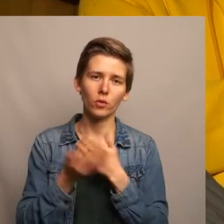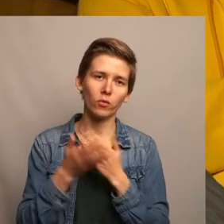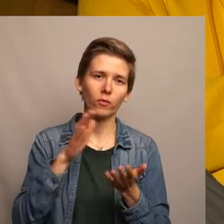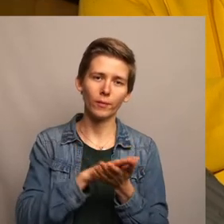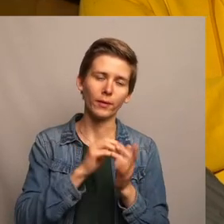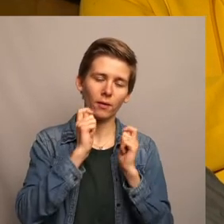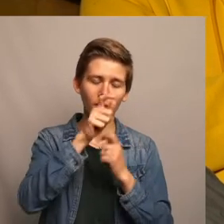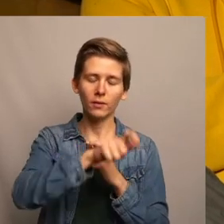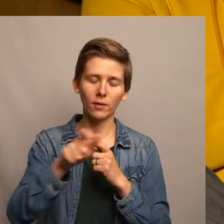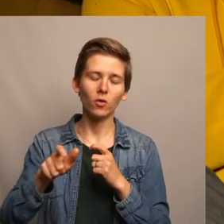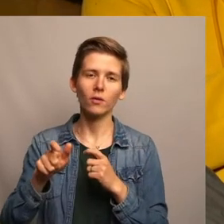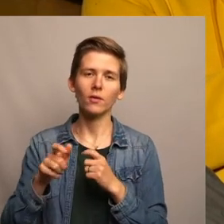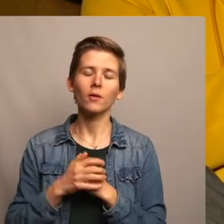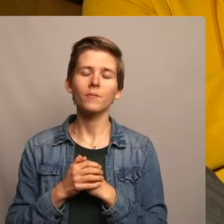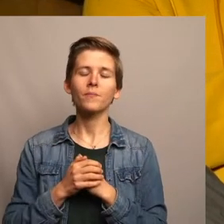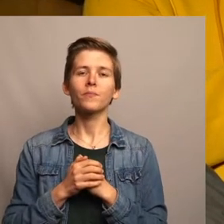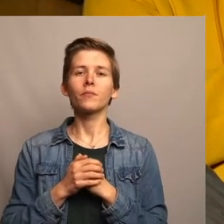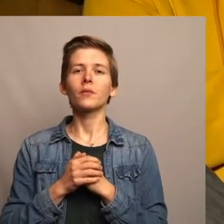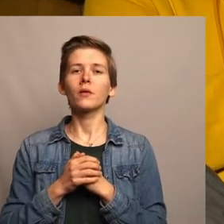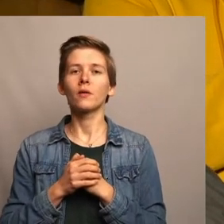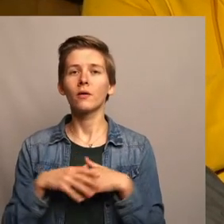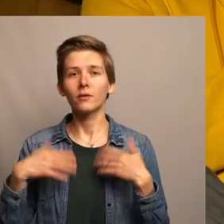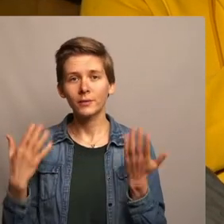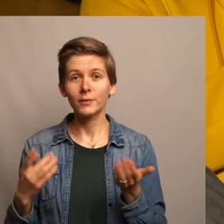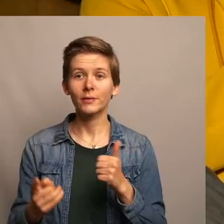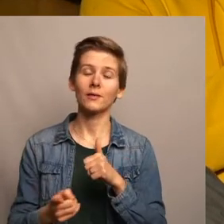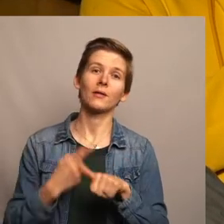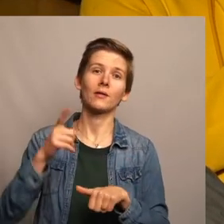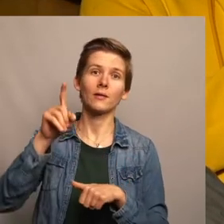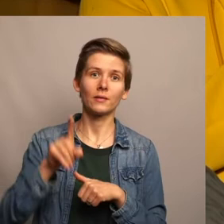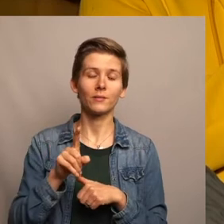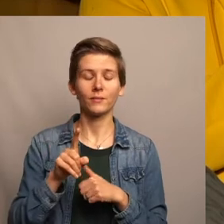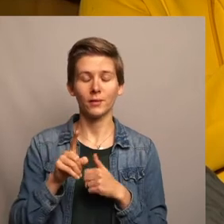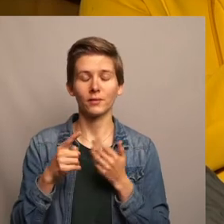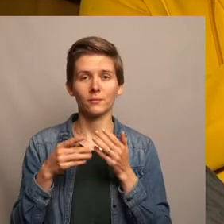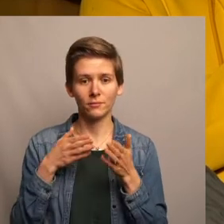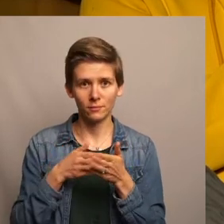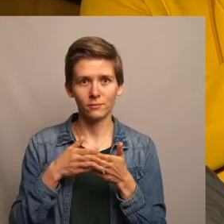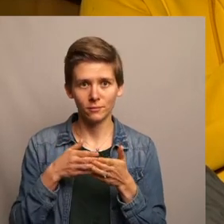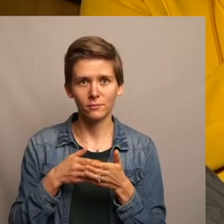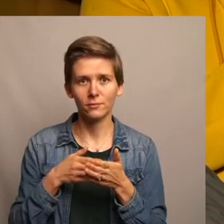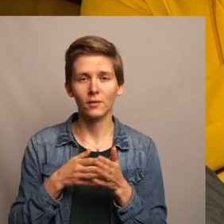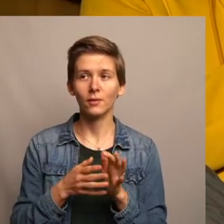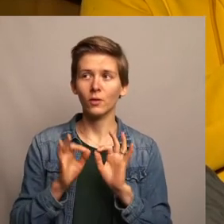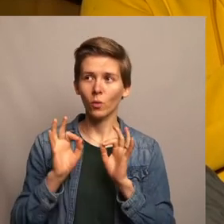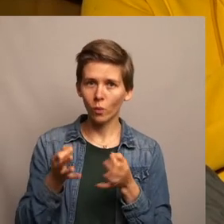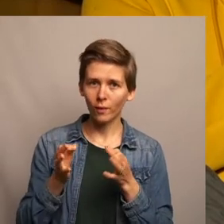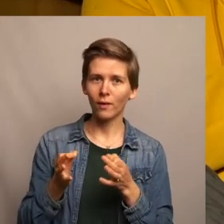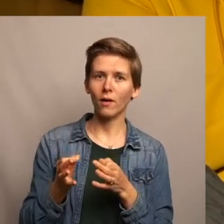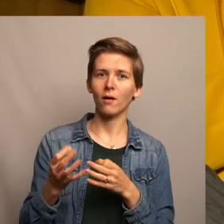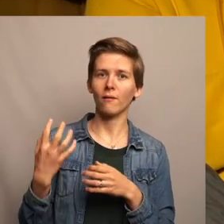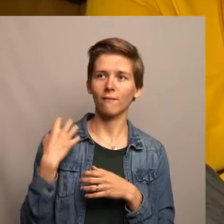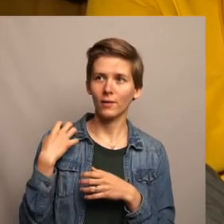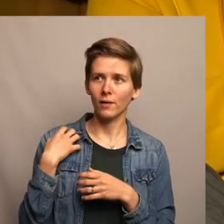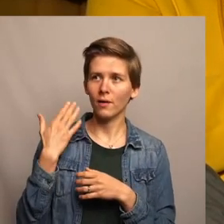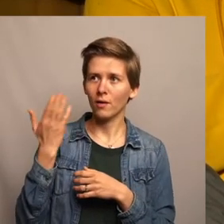protection, and then start the first struggle. So how to make the authority believe